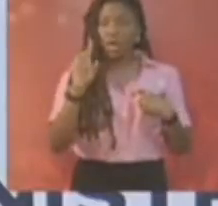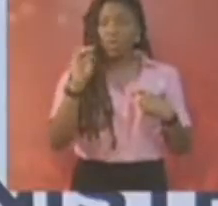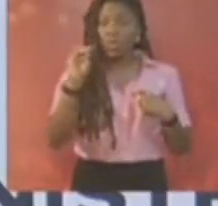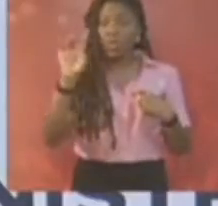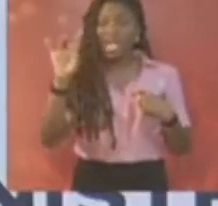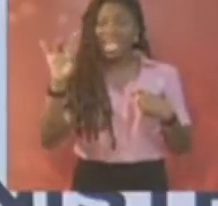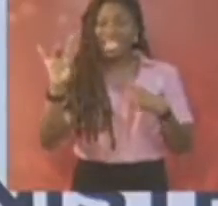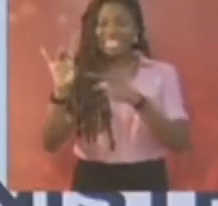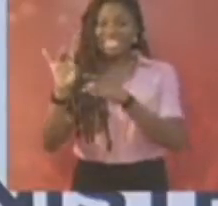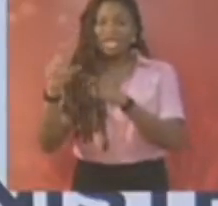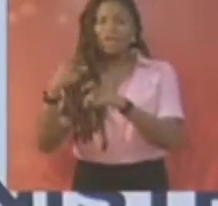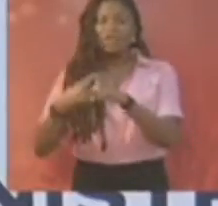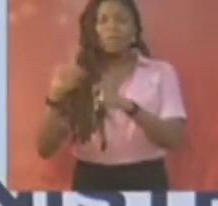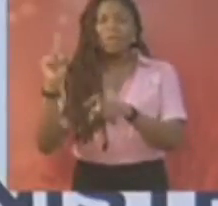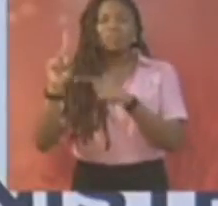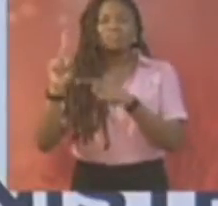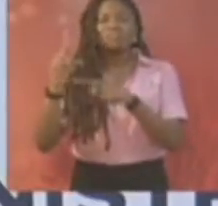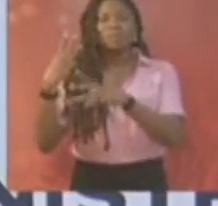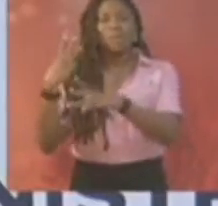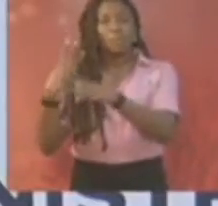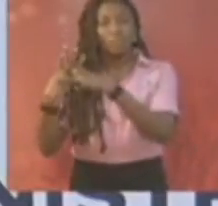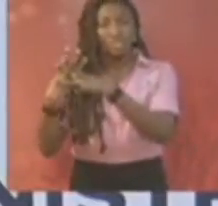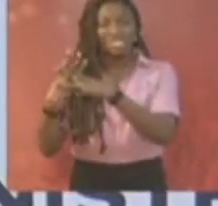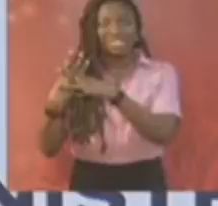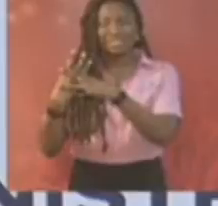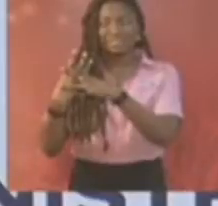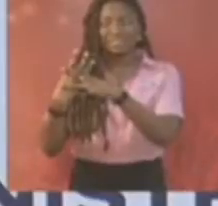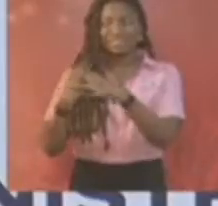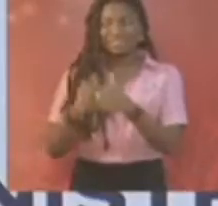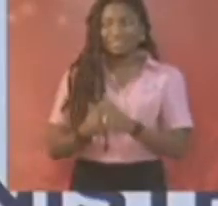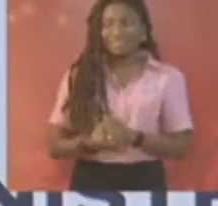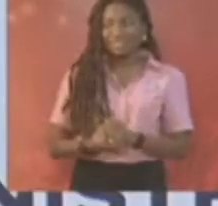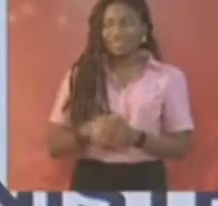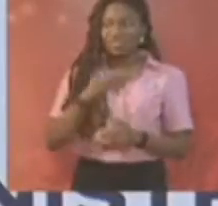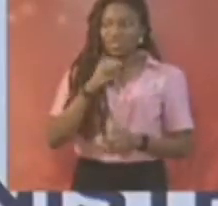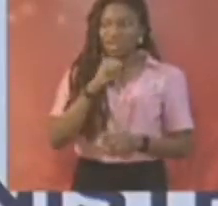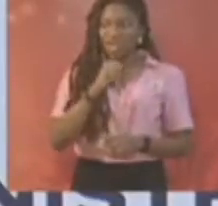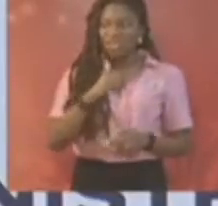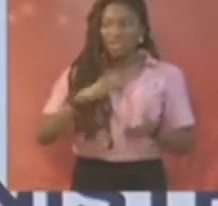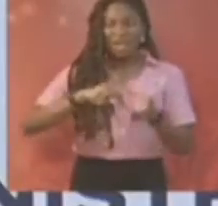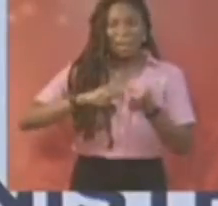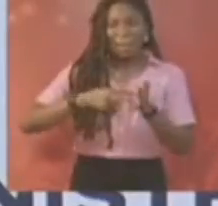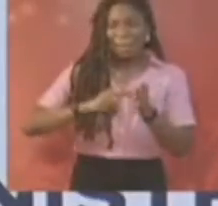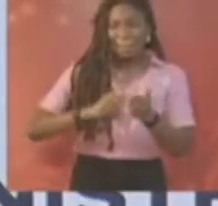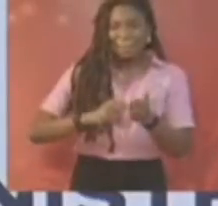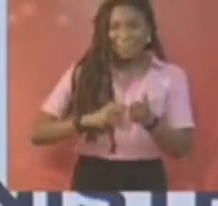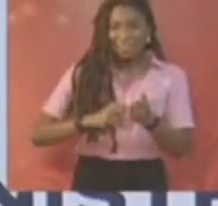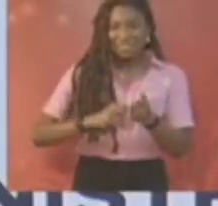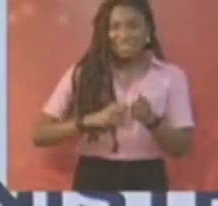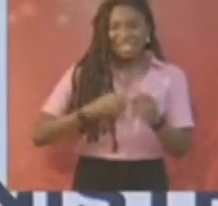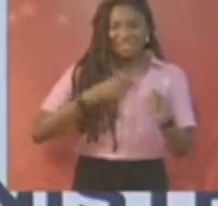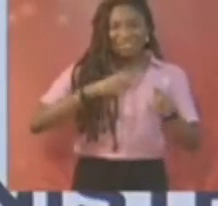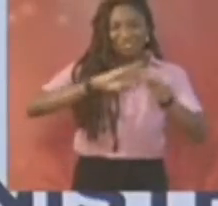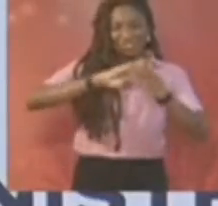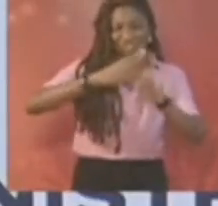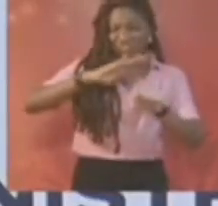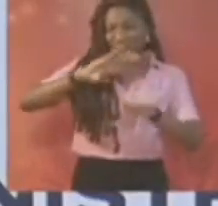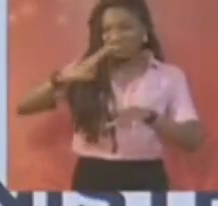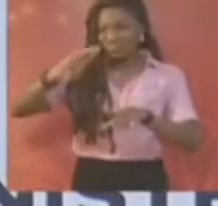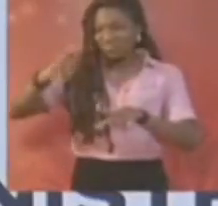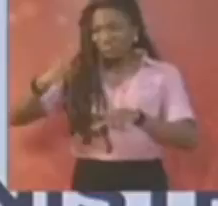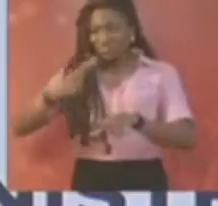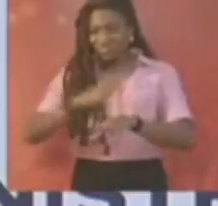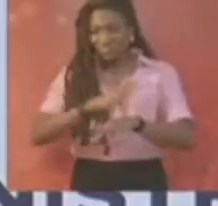that came out of that prison system. So it's not that the number that is given each day is the total number of